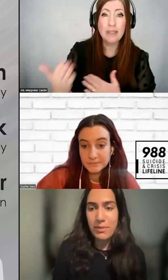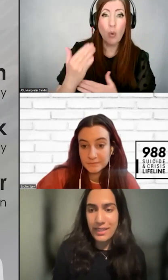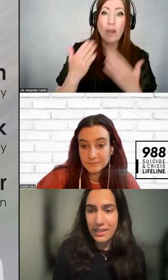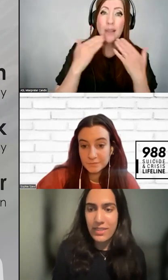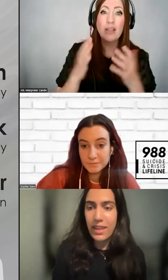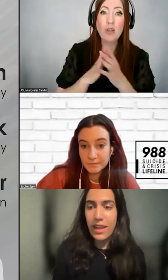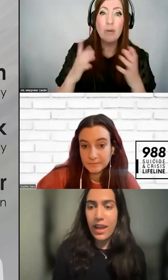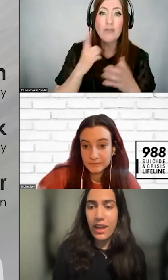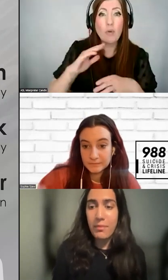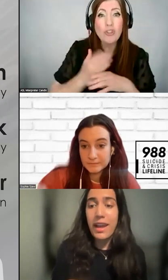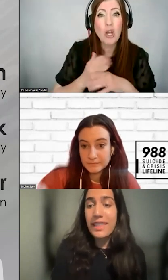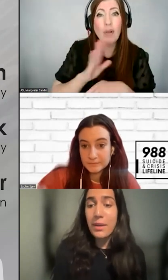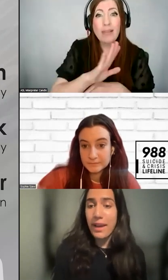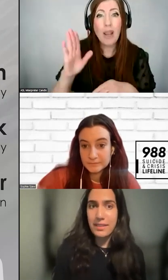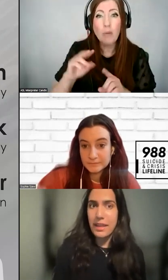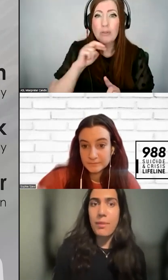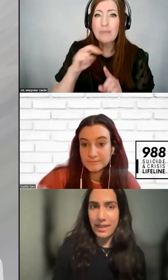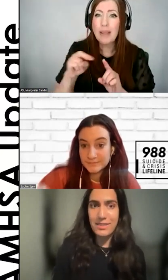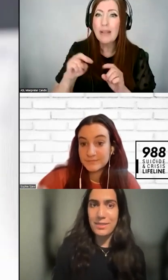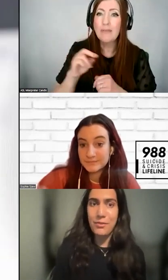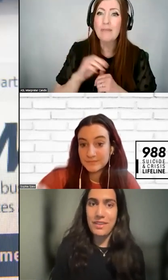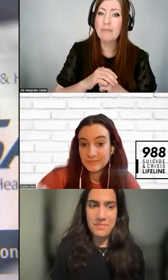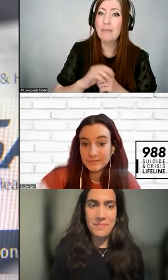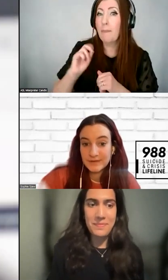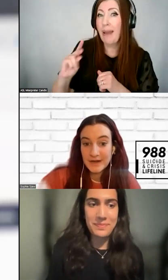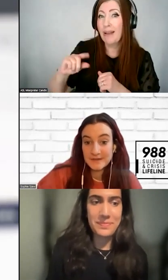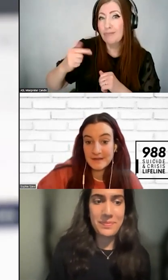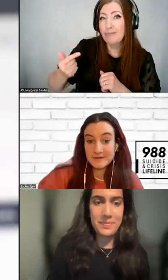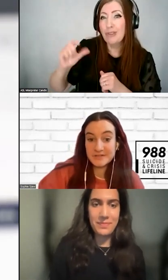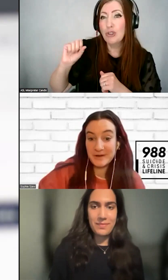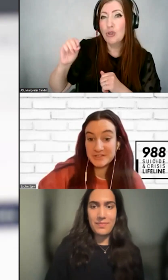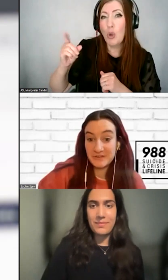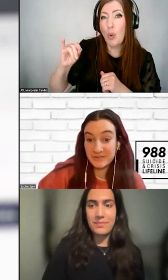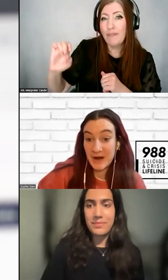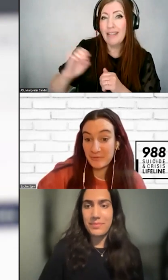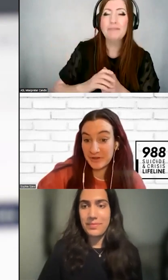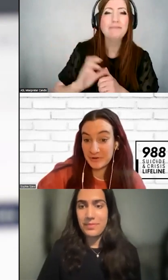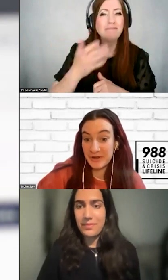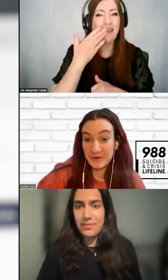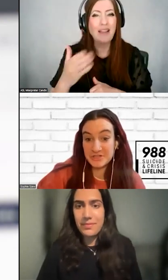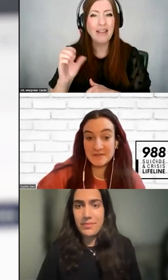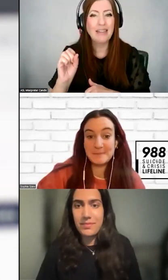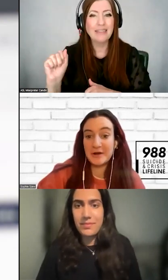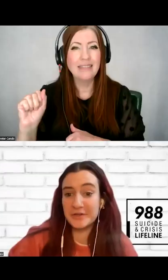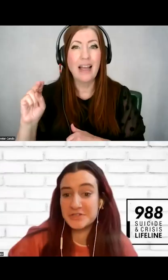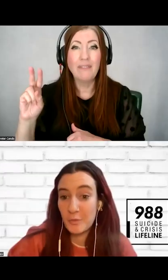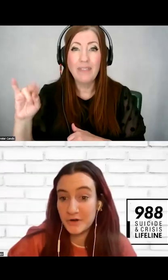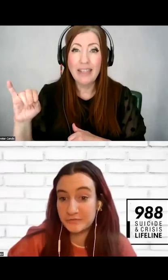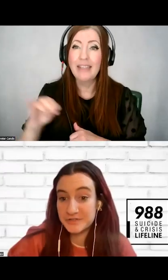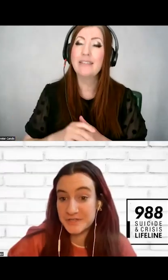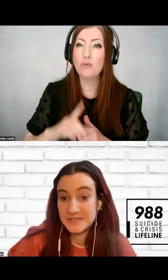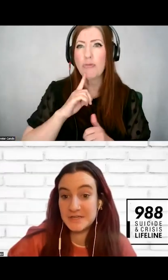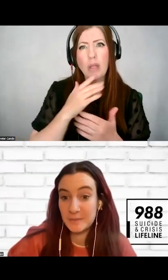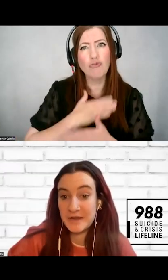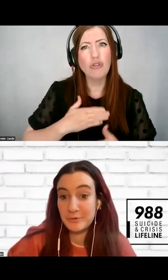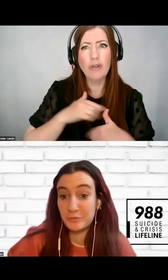your perspectives. But yeah, I think I'll pass it now back to Sophie. Thank you so much, Saanvi. I really, really appreciate this panel. It's so wonderful